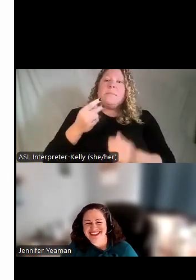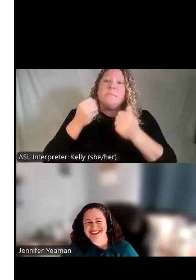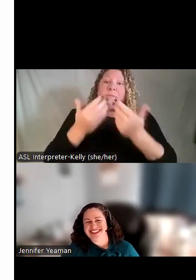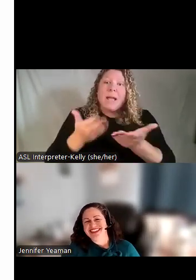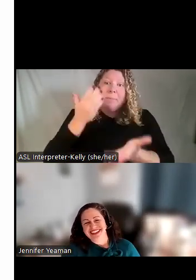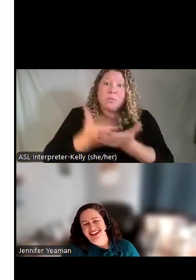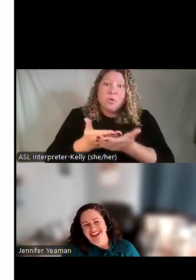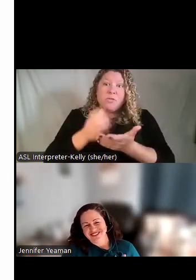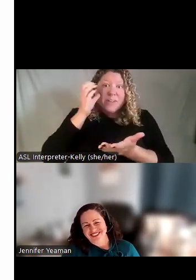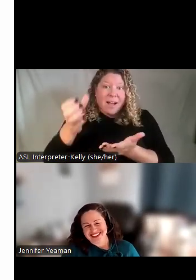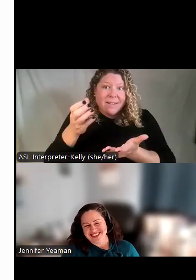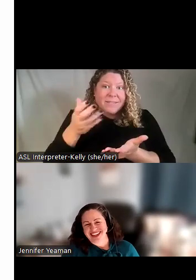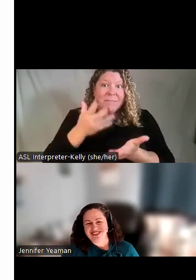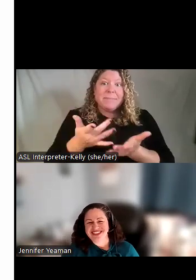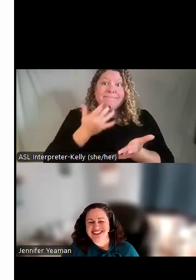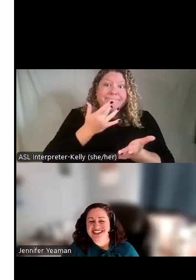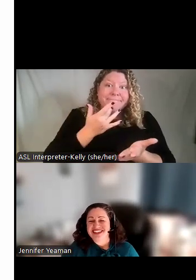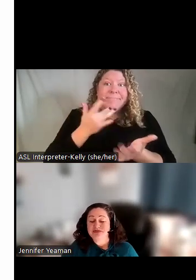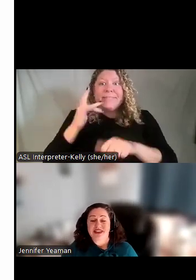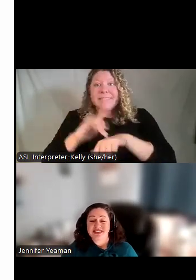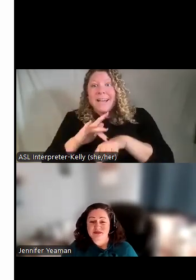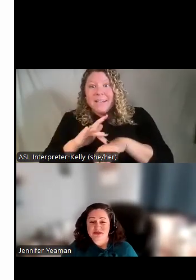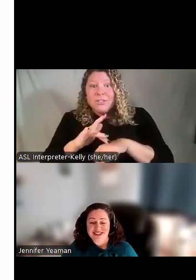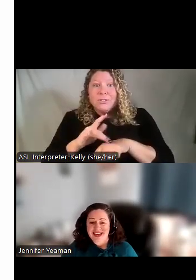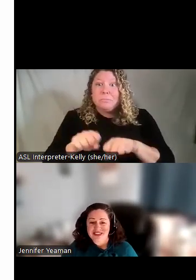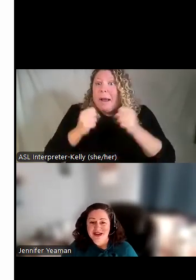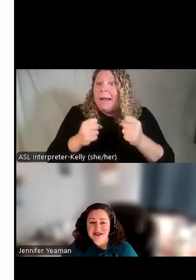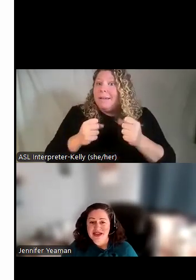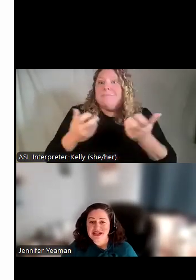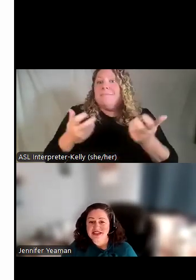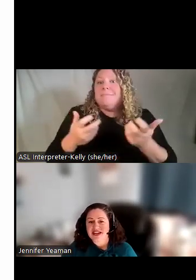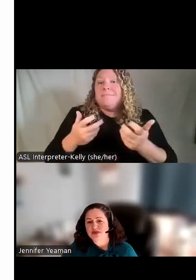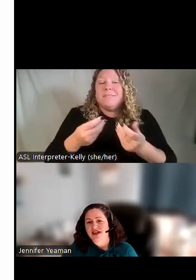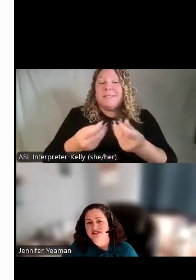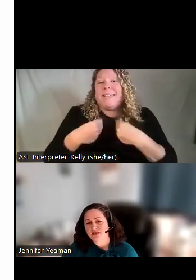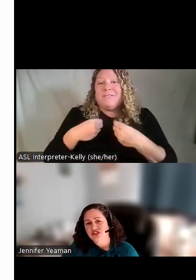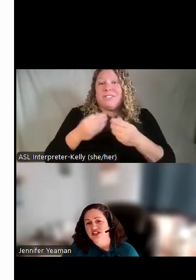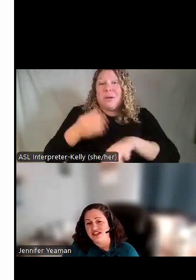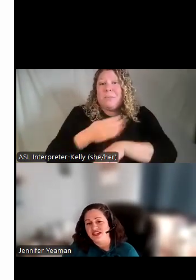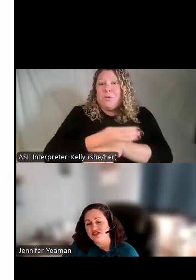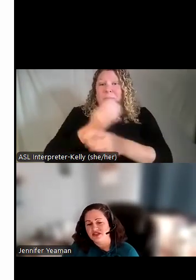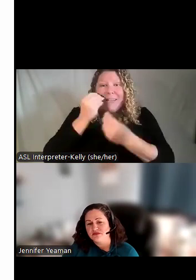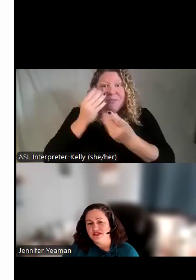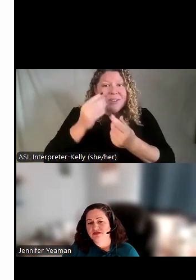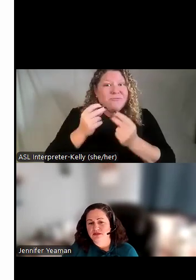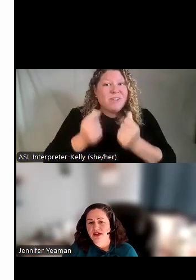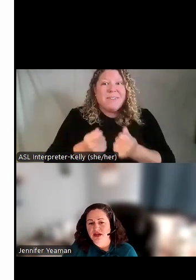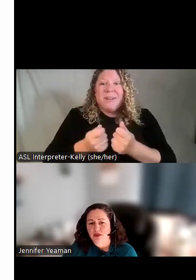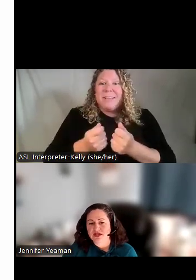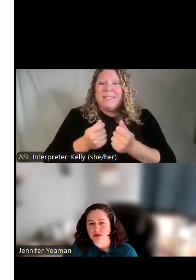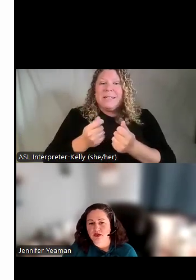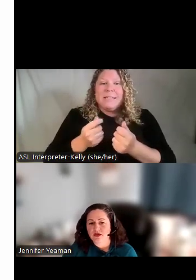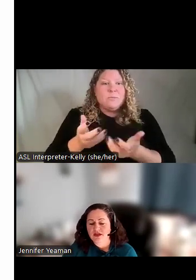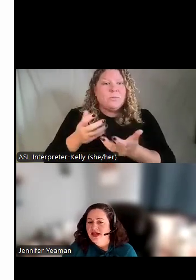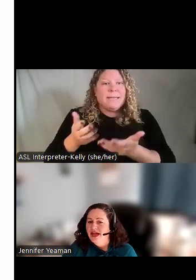taste, test, and break sometimes. It provides improvement data right away, and it provides the opportunity to get user input and feedback